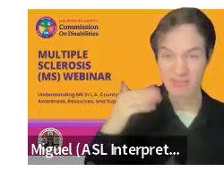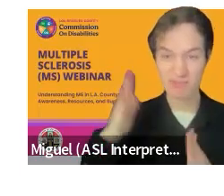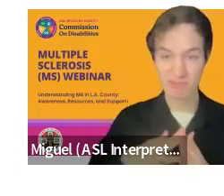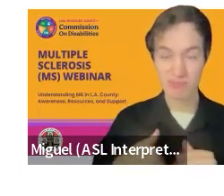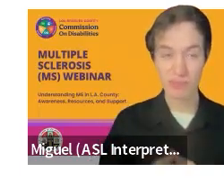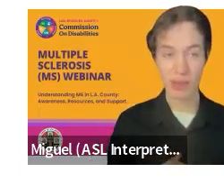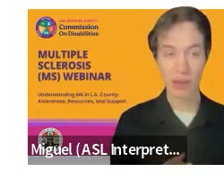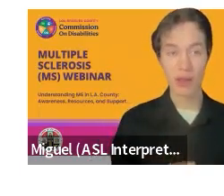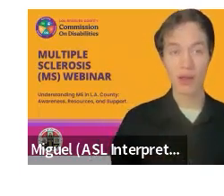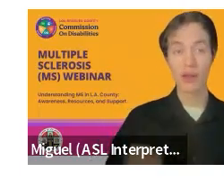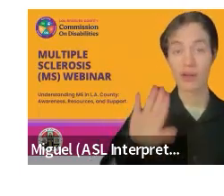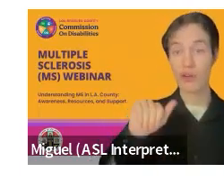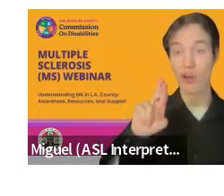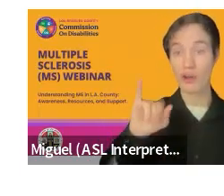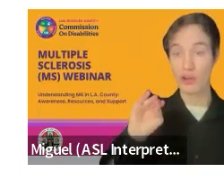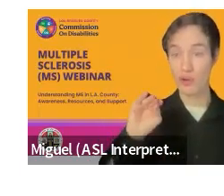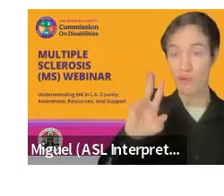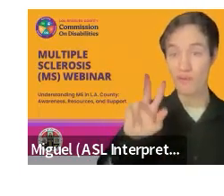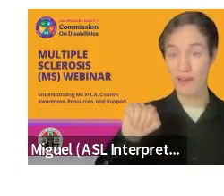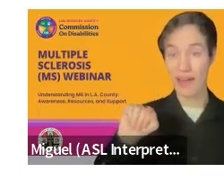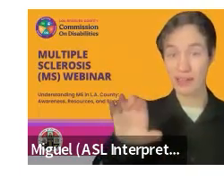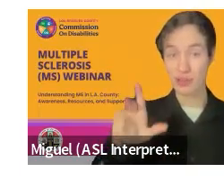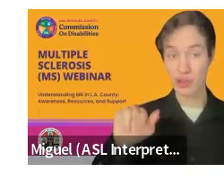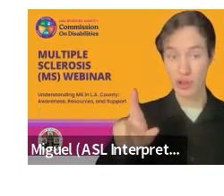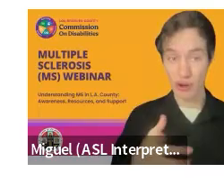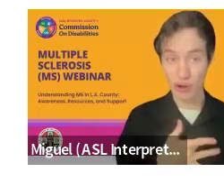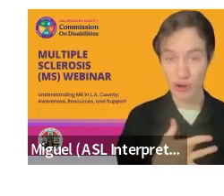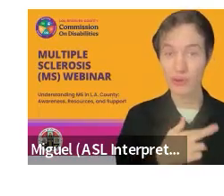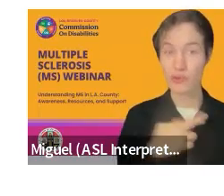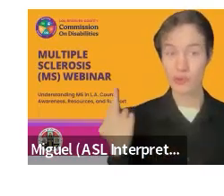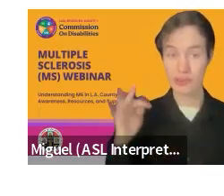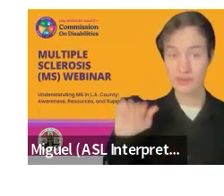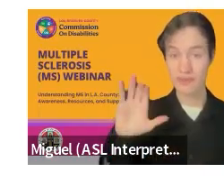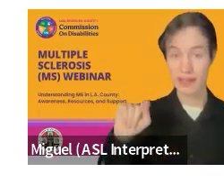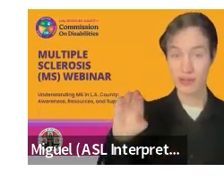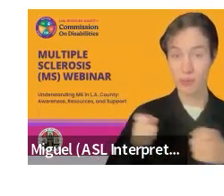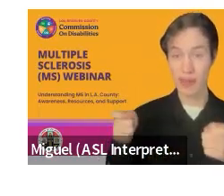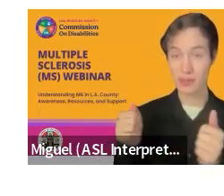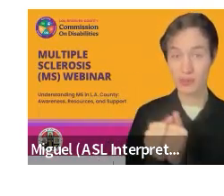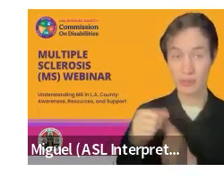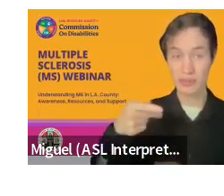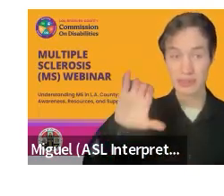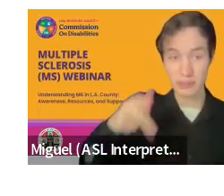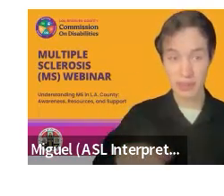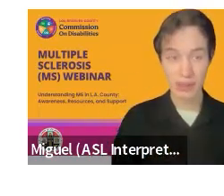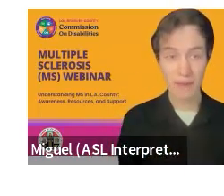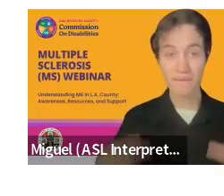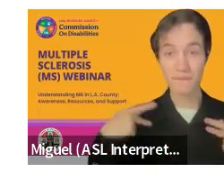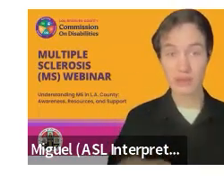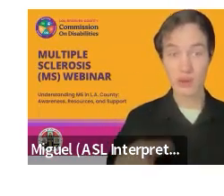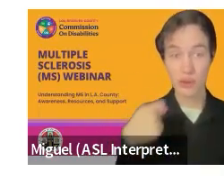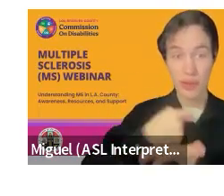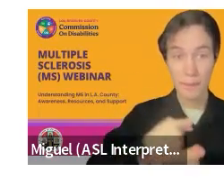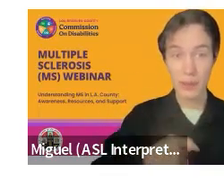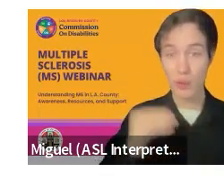care. I refer them to physical therapy, and I am very fortunate to be at Rancho Los Amigos, which has some of the best physical